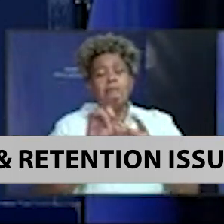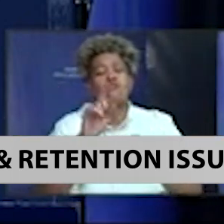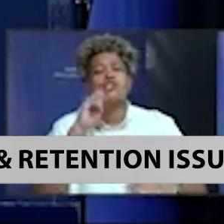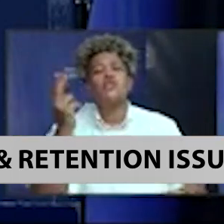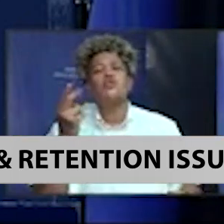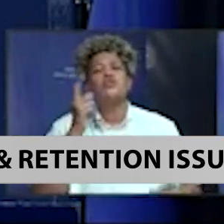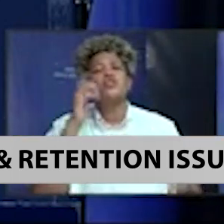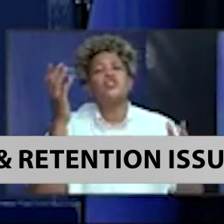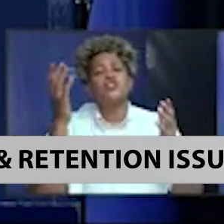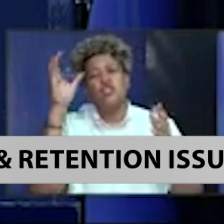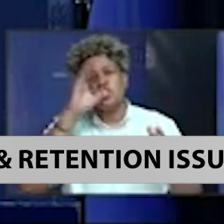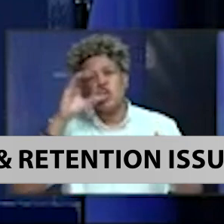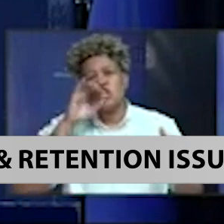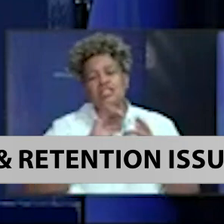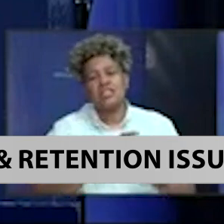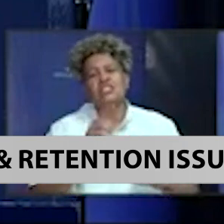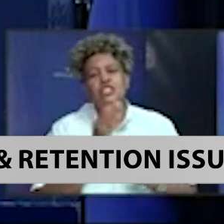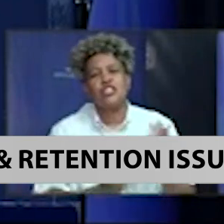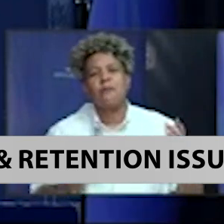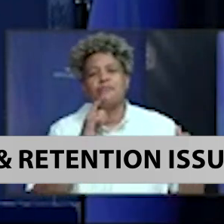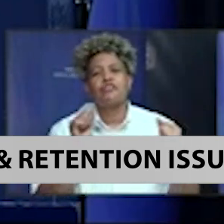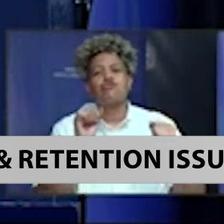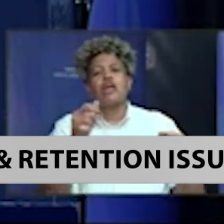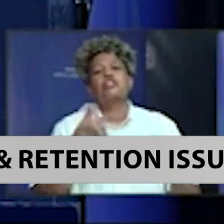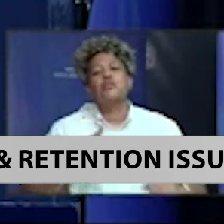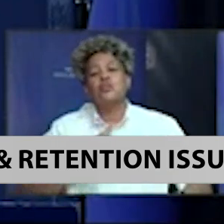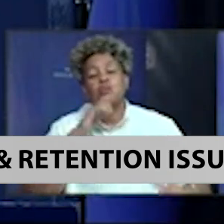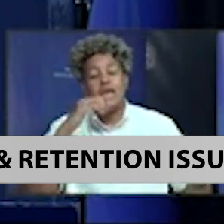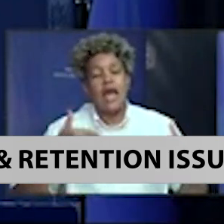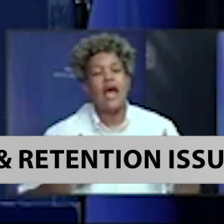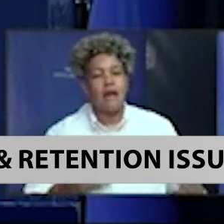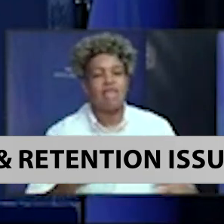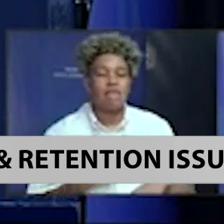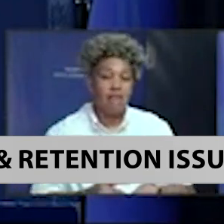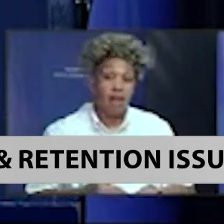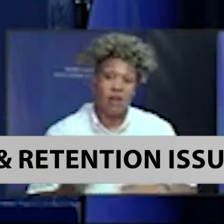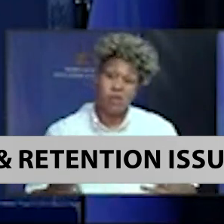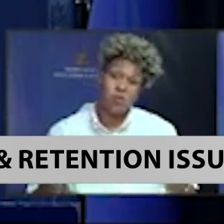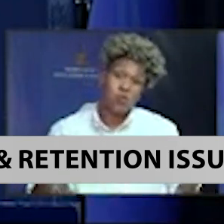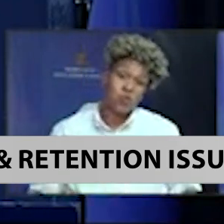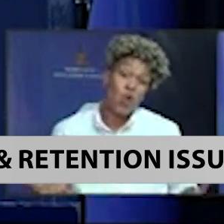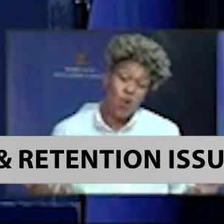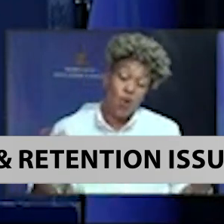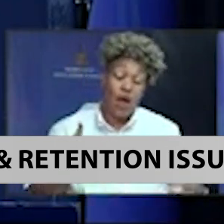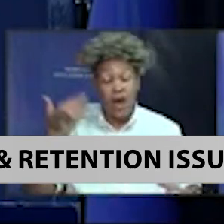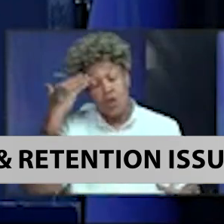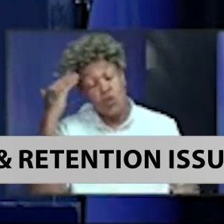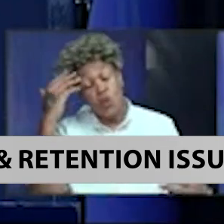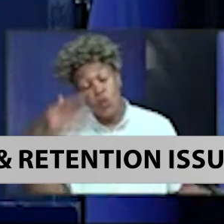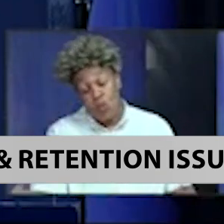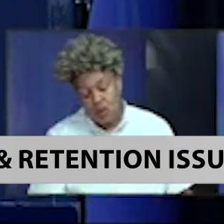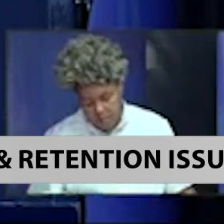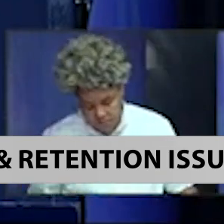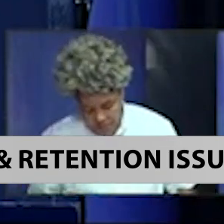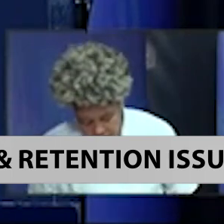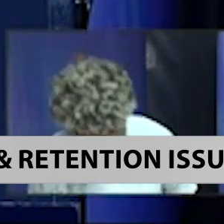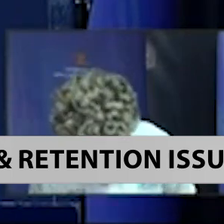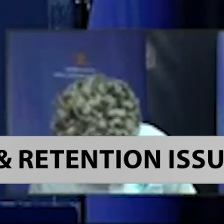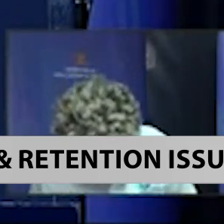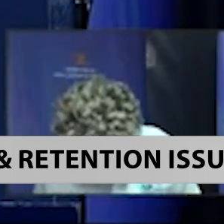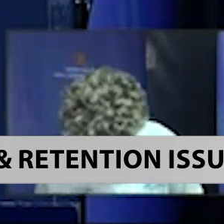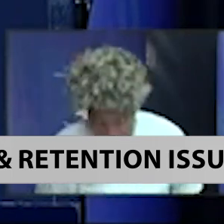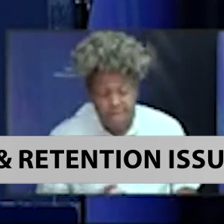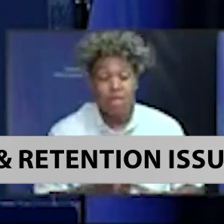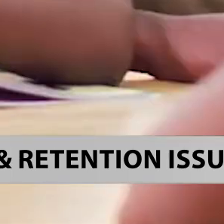to search. And these are some of the strategies that we have to use. Minister Williams assured those present that